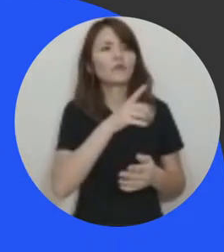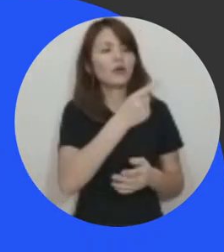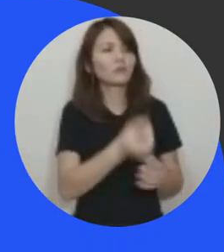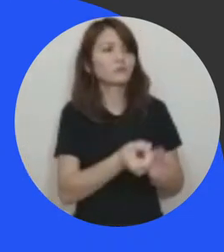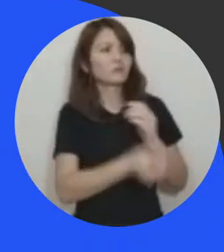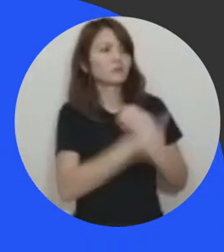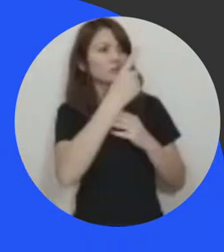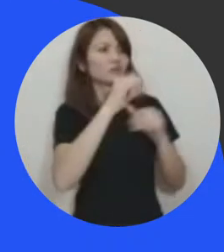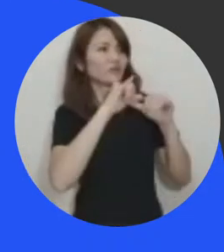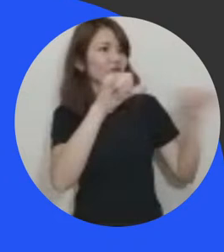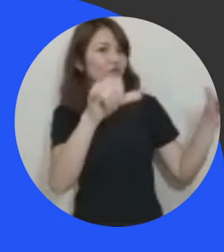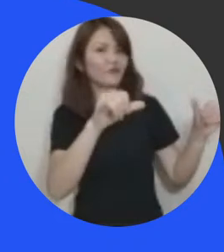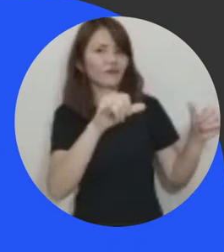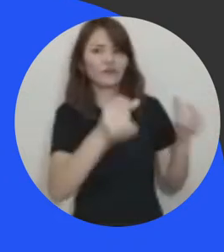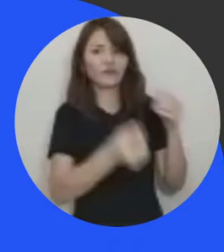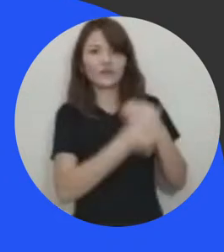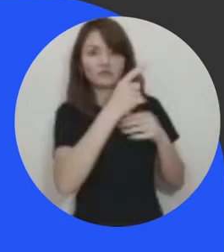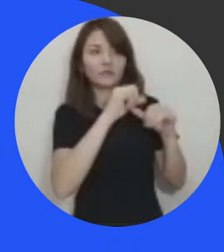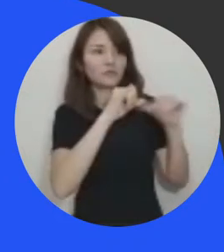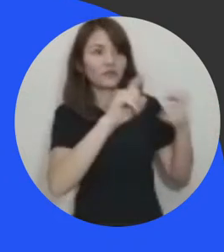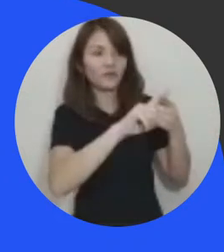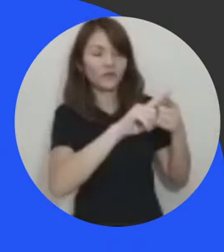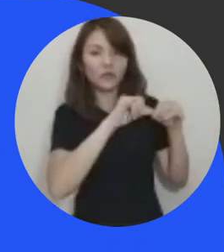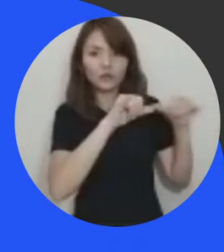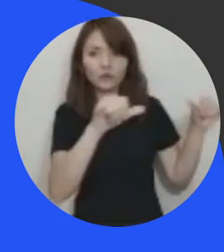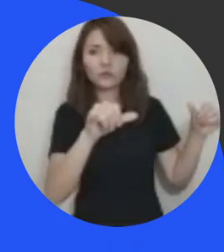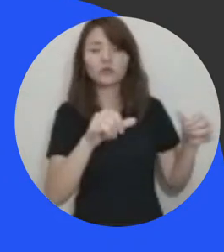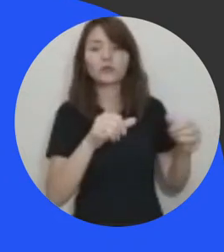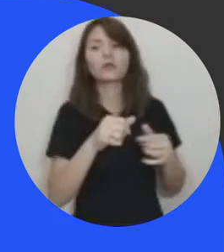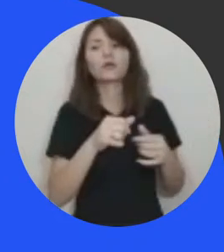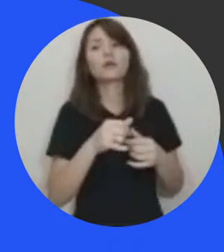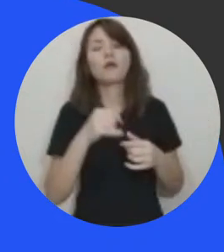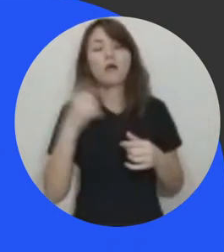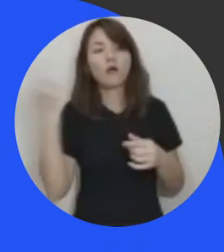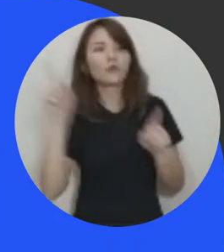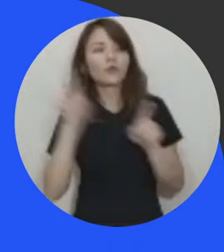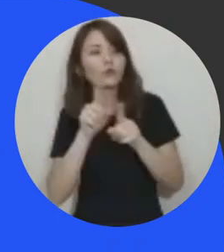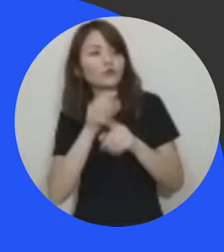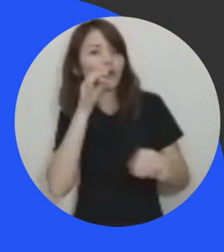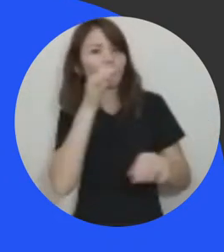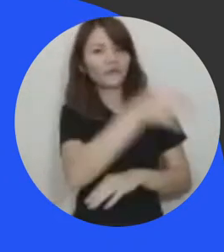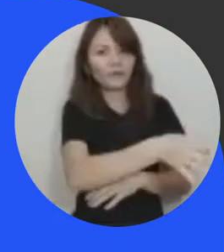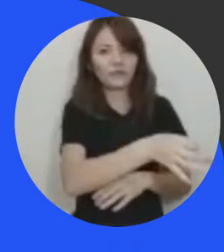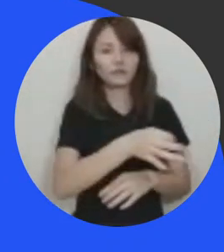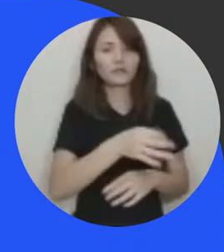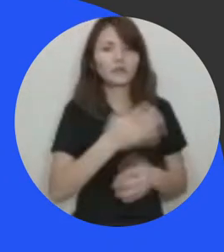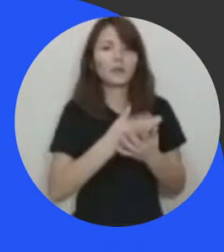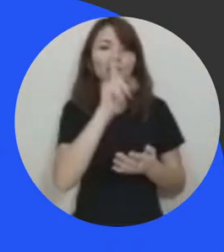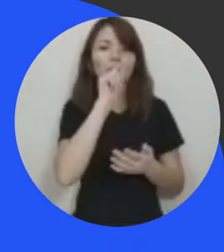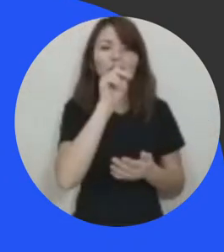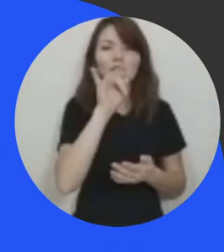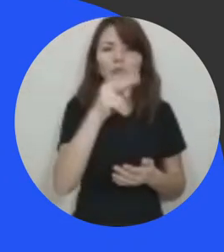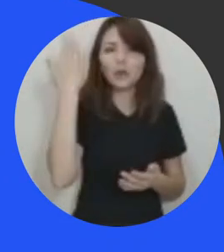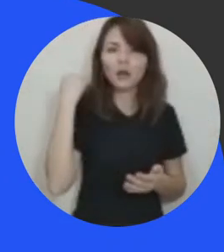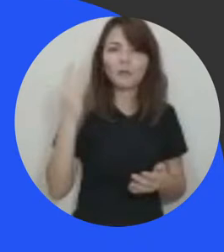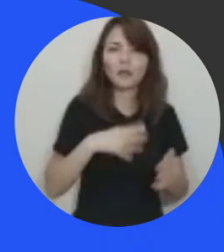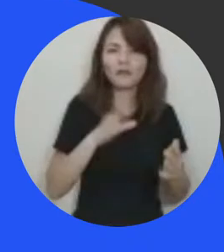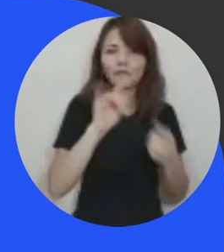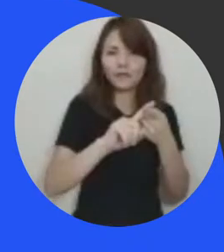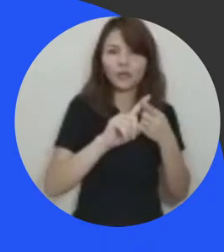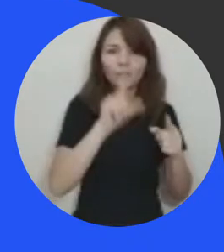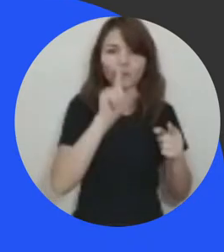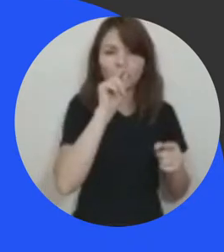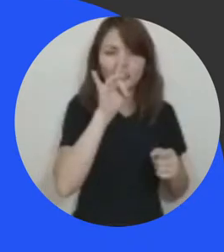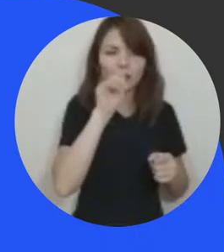on viruses like influenza and HIV. And all of our work to date has been about building these